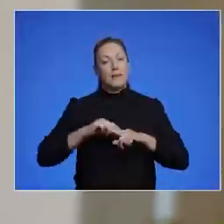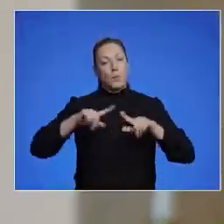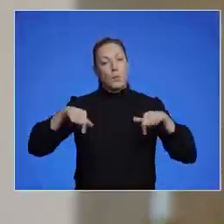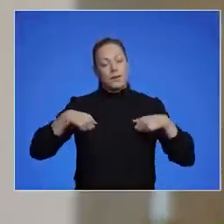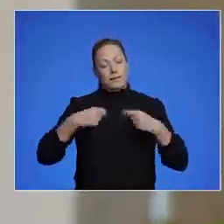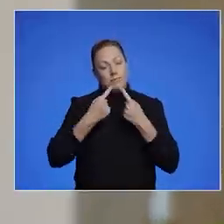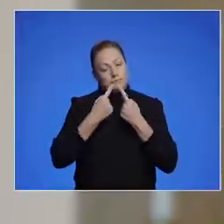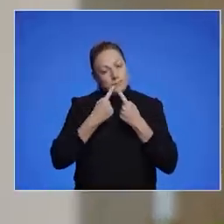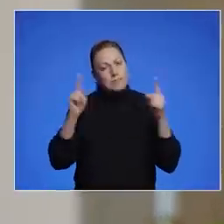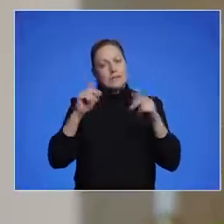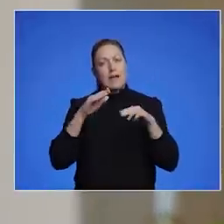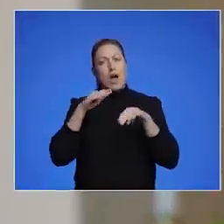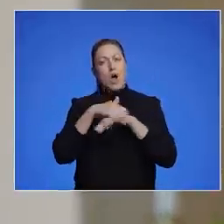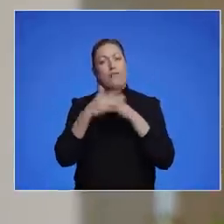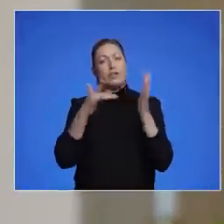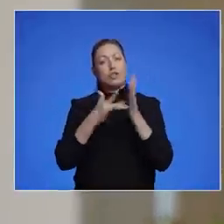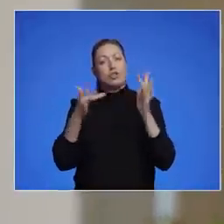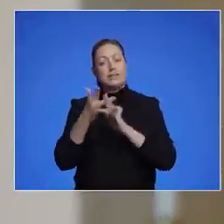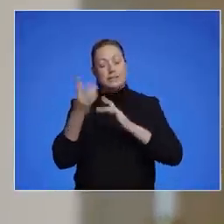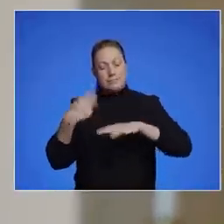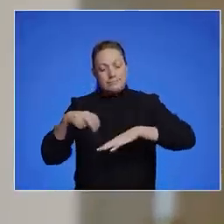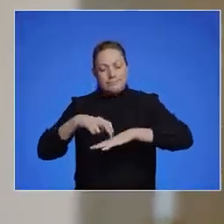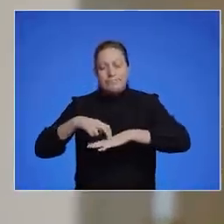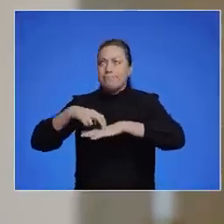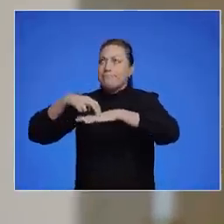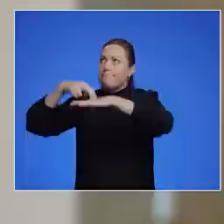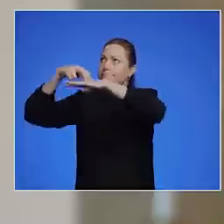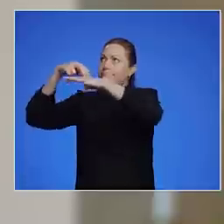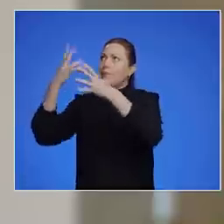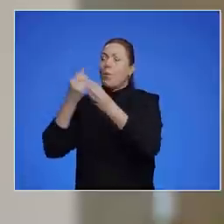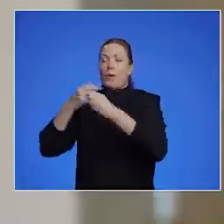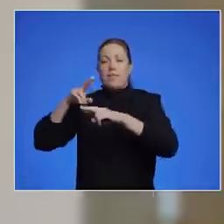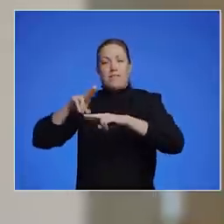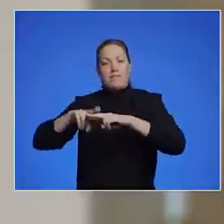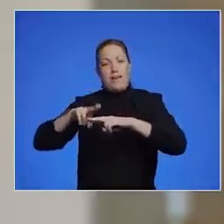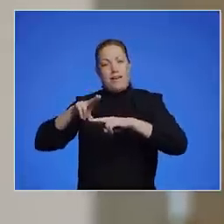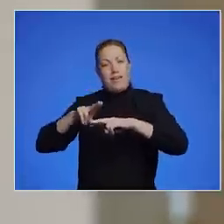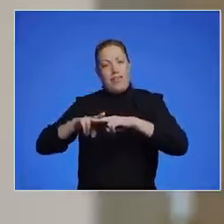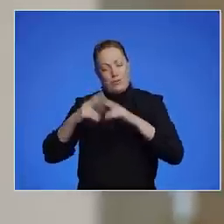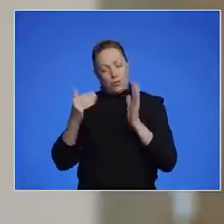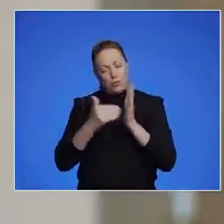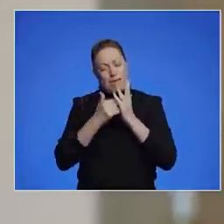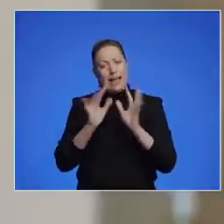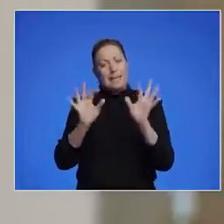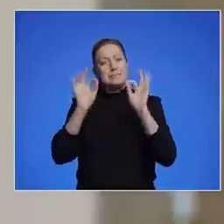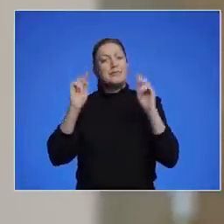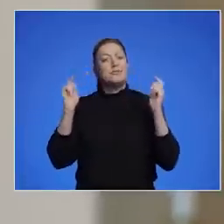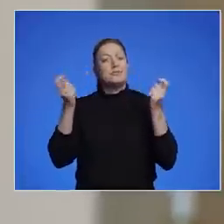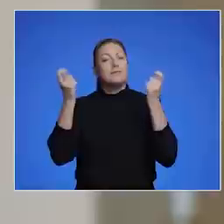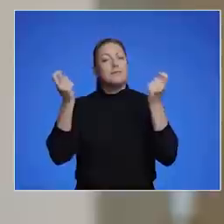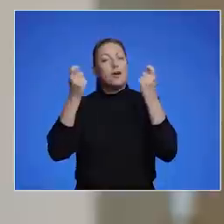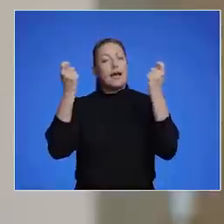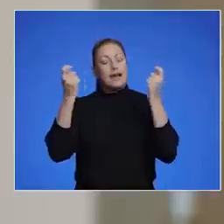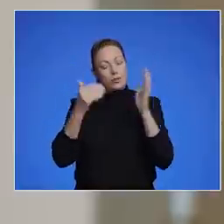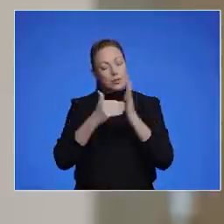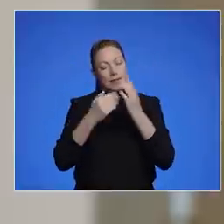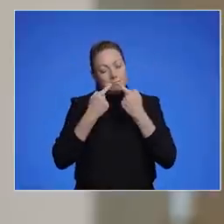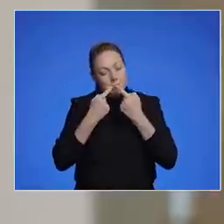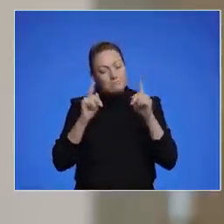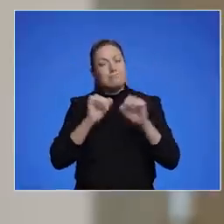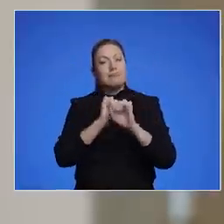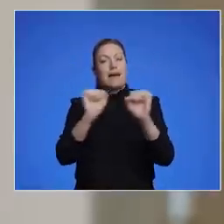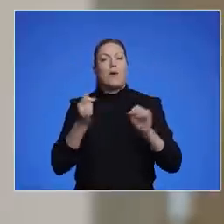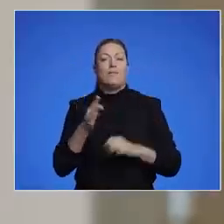We are about to profess that Jesus ascended into heaven and is seated at the right hand because of this feast. Together, let us proclaim